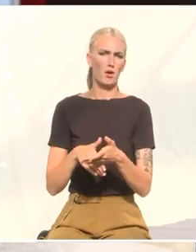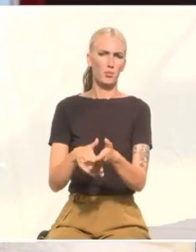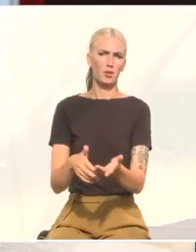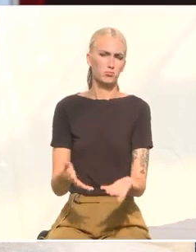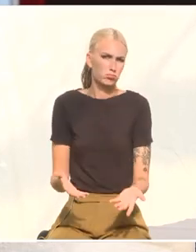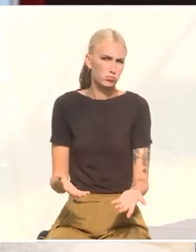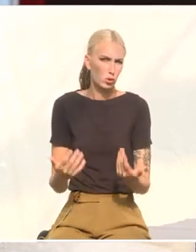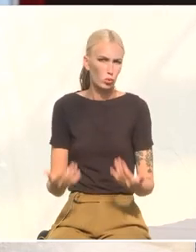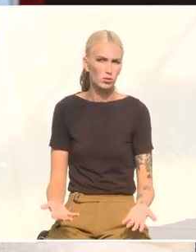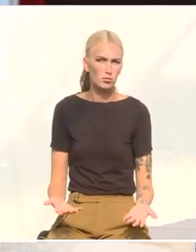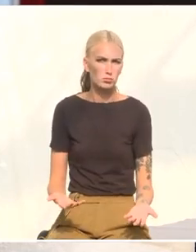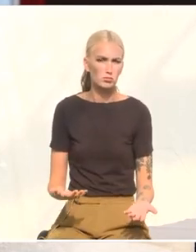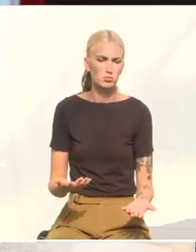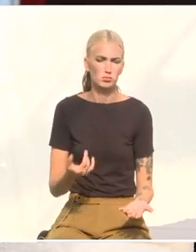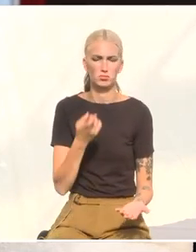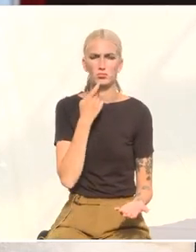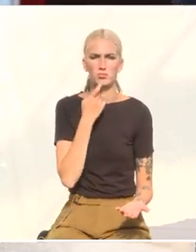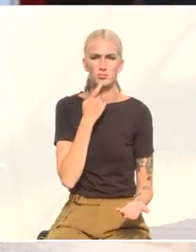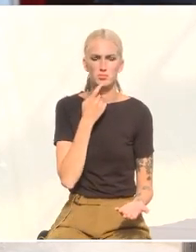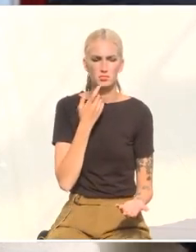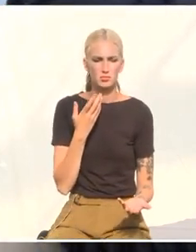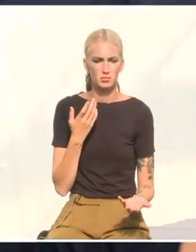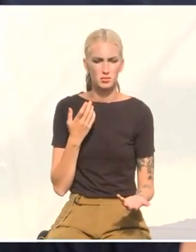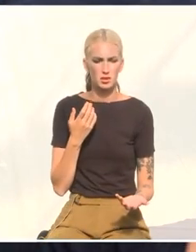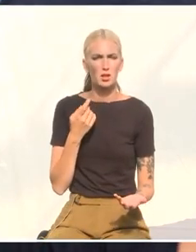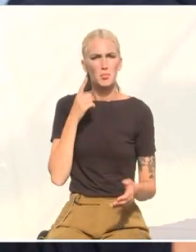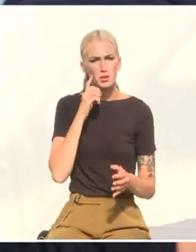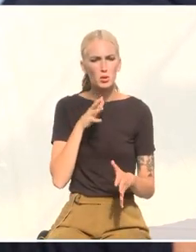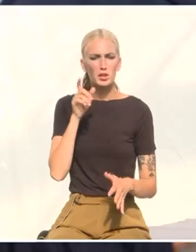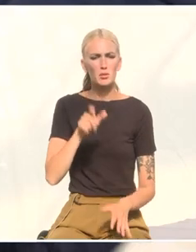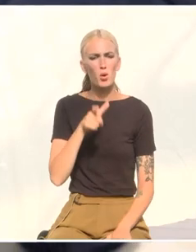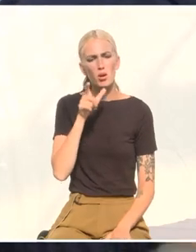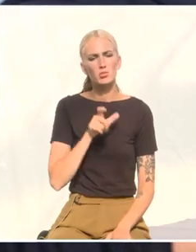And if you only had like a, "I only have depression, I don't need any help."